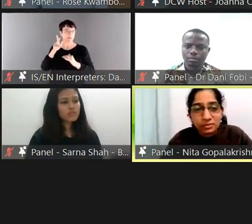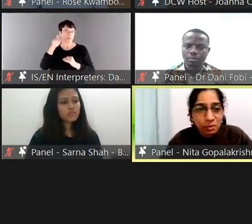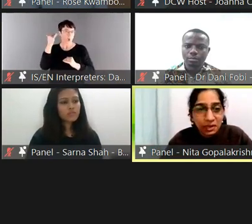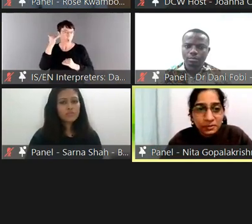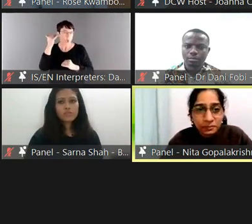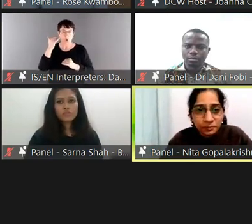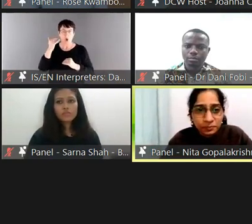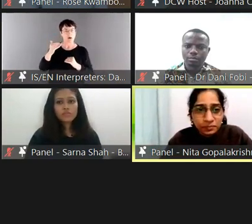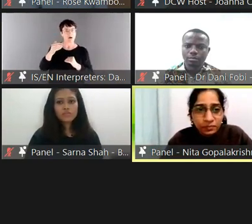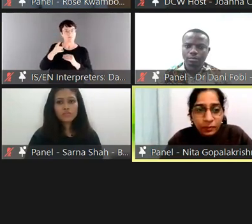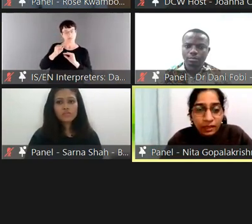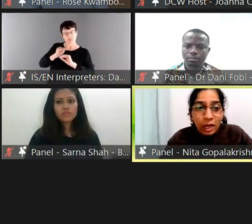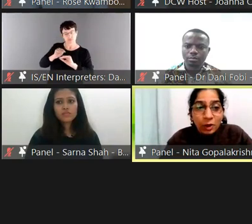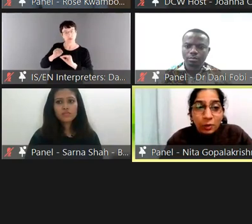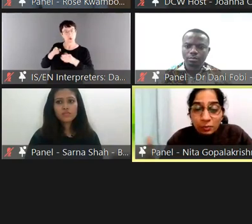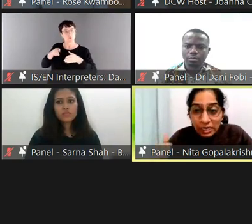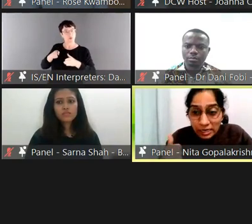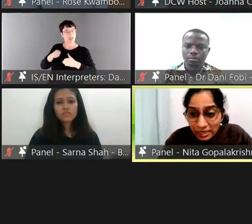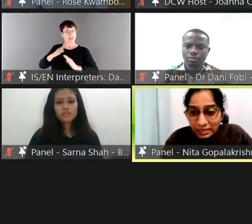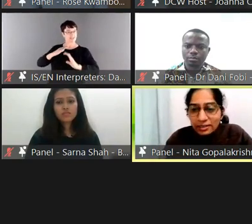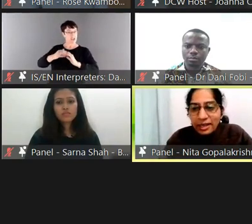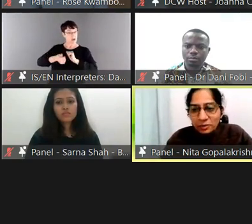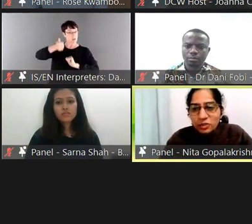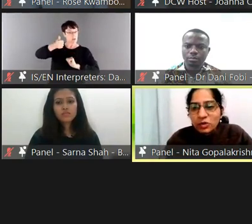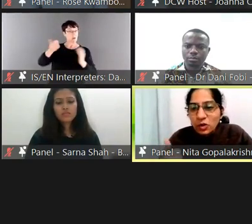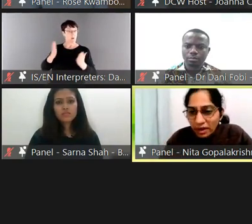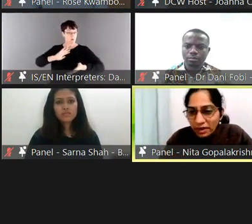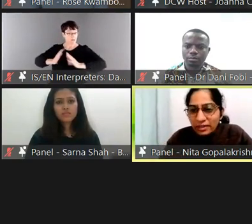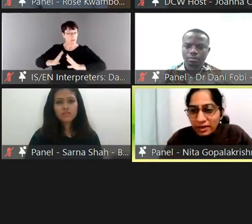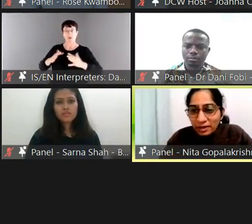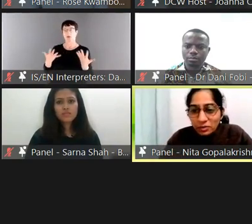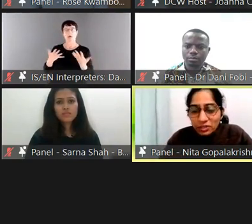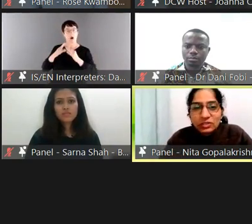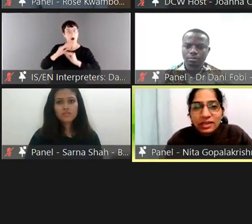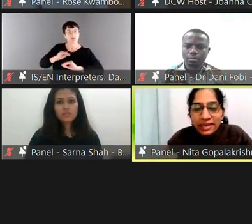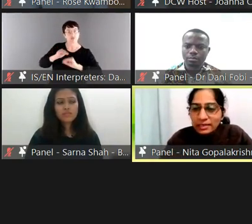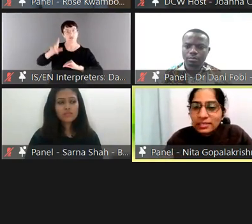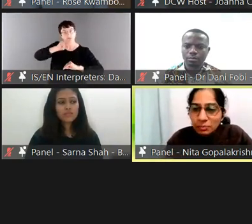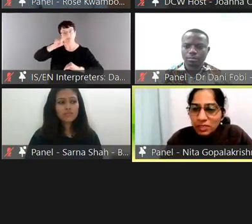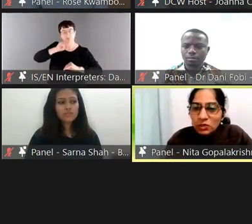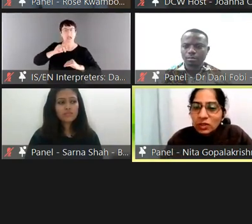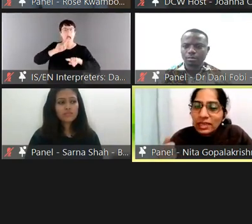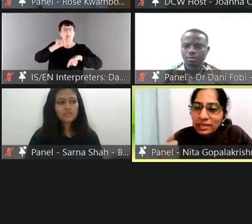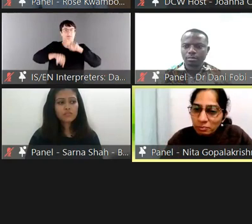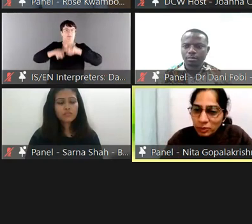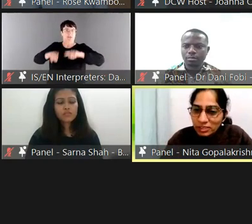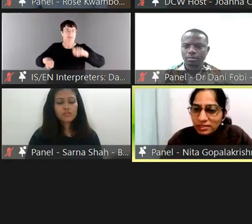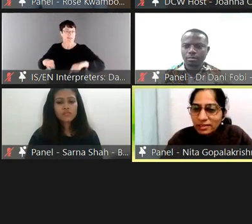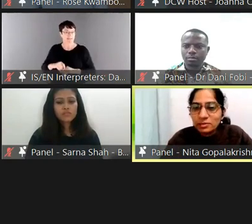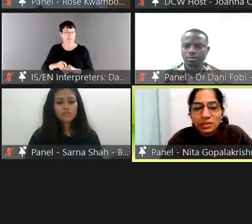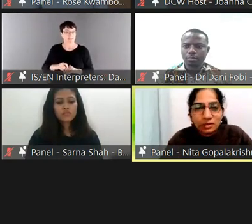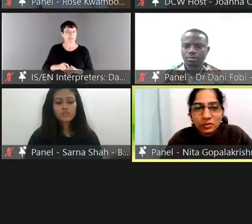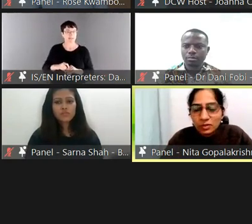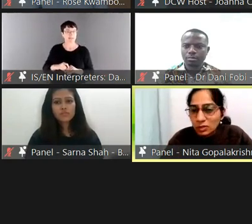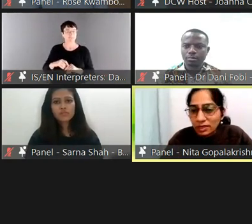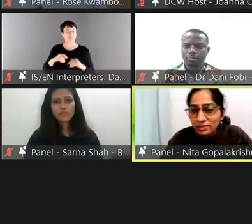method that is required. But learning a language or acquiring a language, again, depends on the input